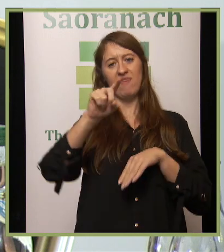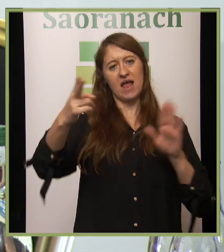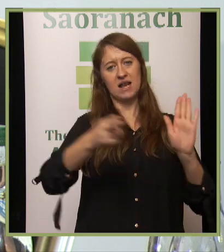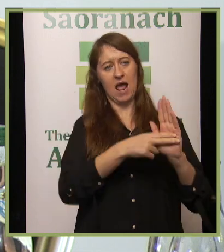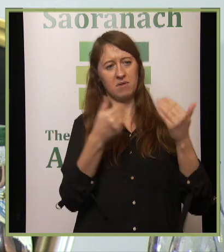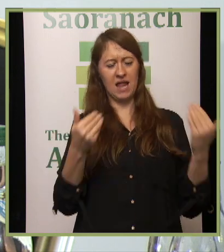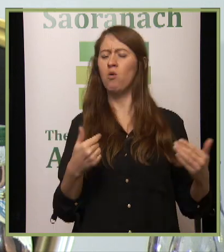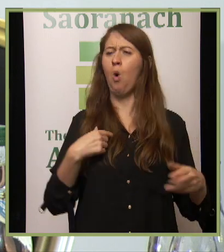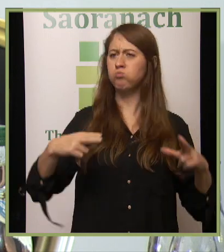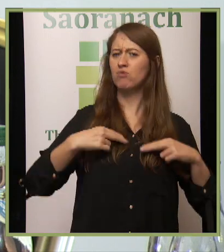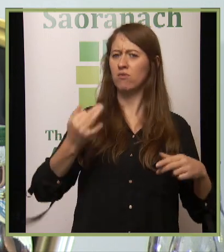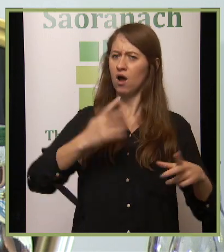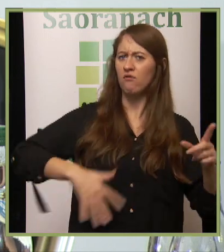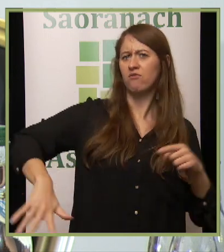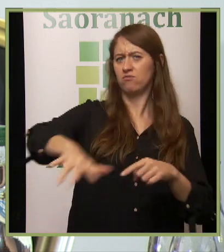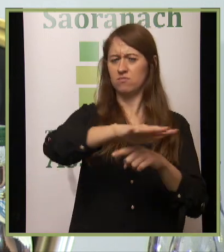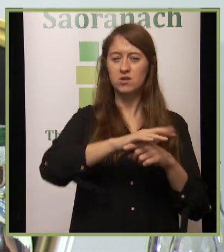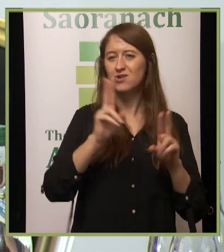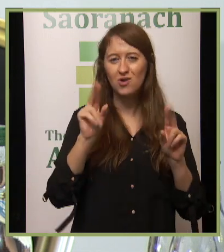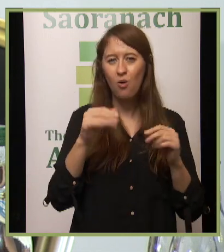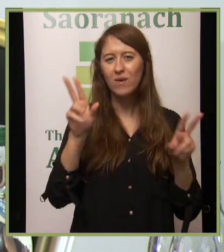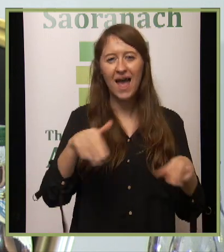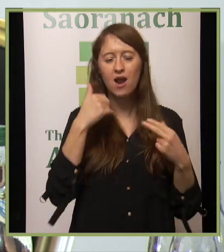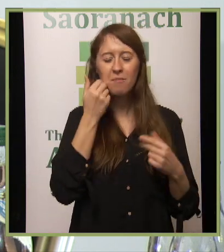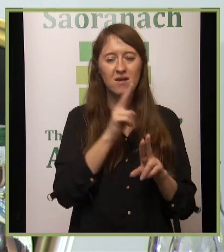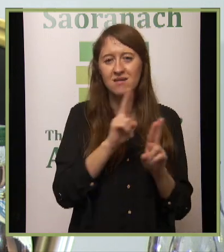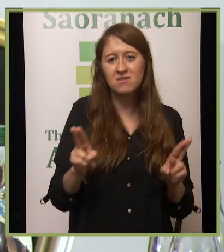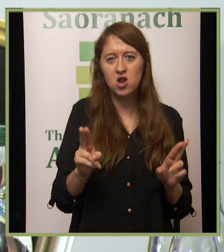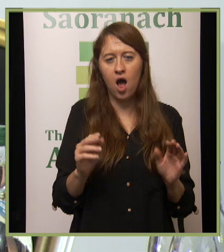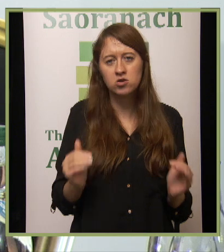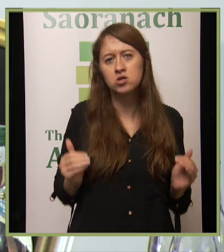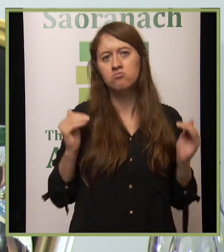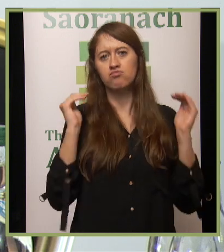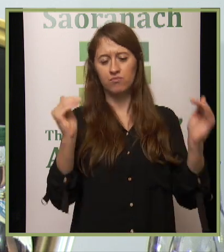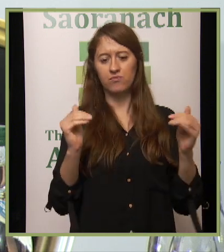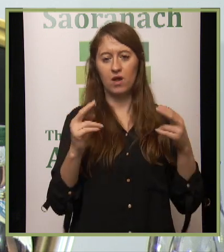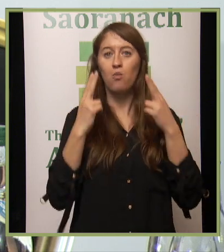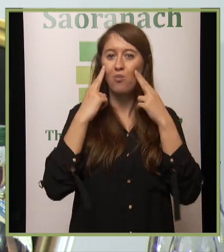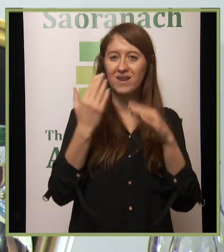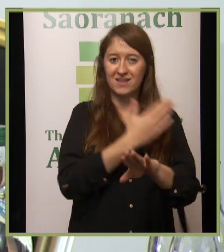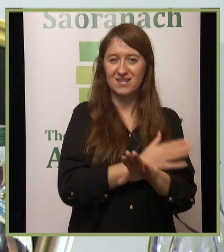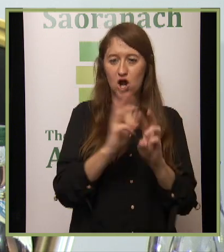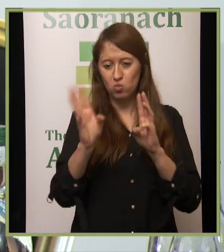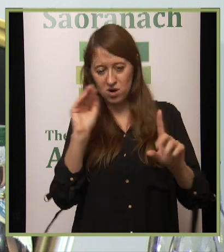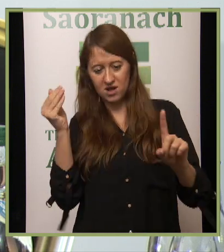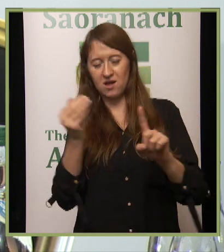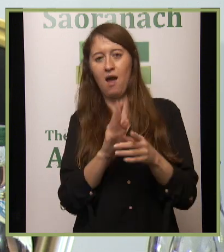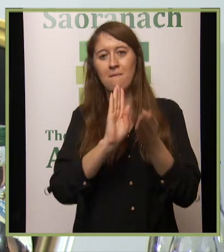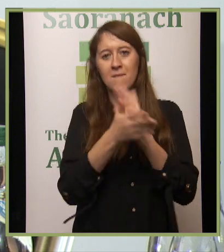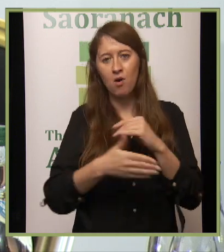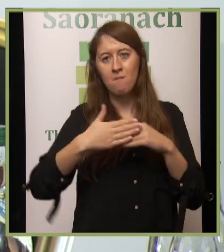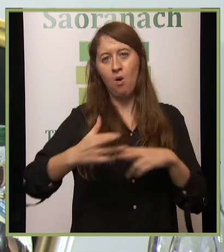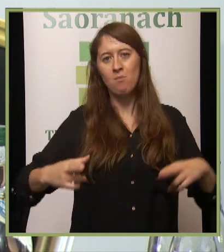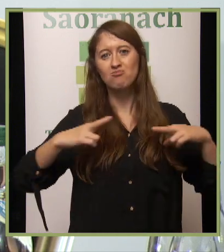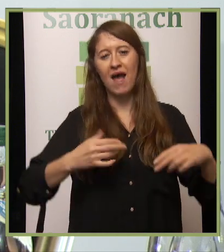it's not true. But this is where we need to start from, and we need to start working towards being proud of our nature